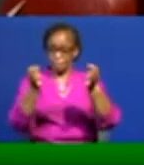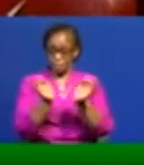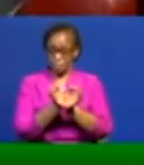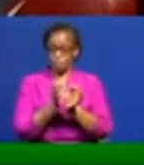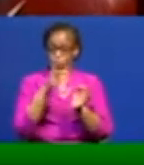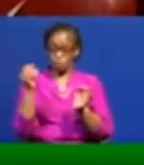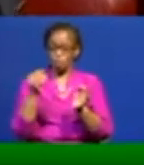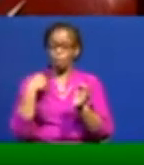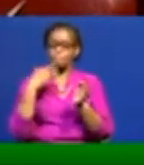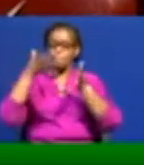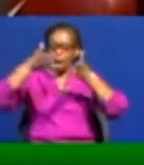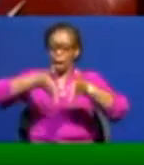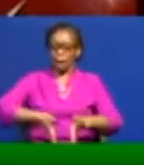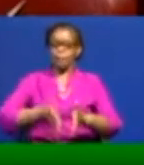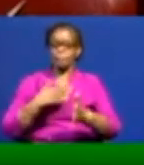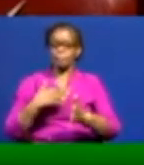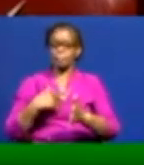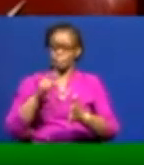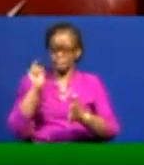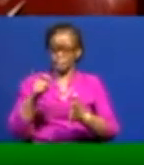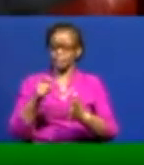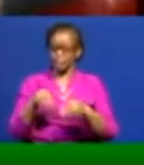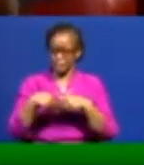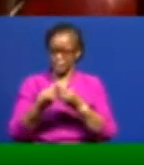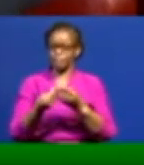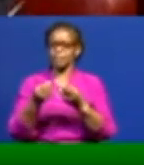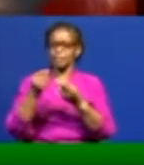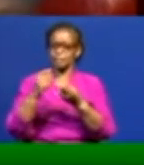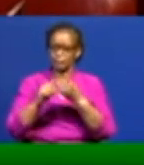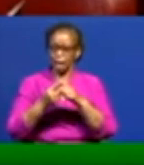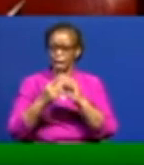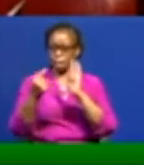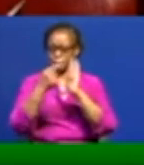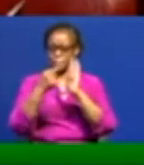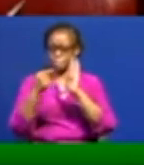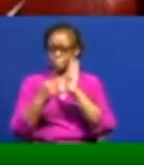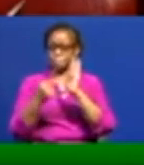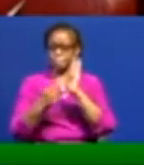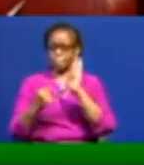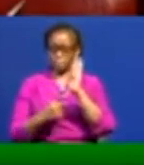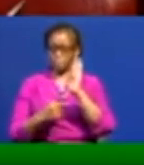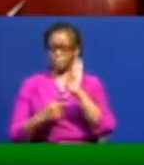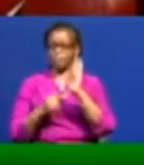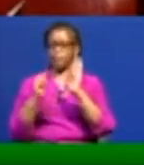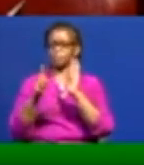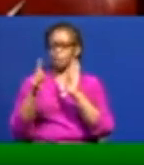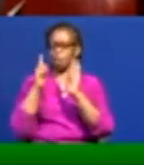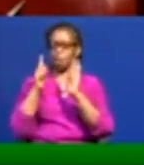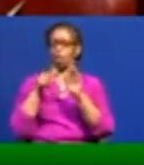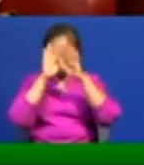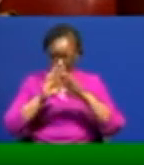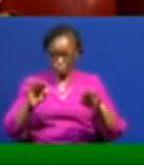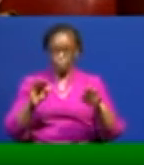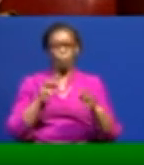bury the dead there must be told that these graves have got to be a certain standard, and the standard itself has got to be regulated, and that regulation itself has got to be